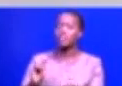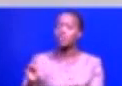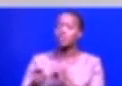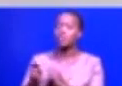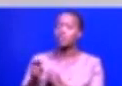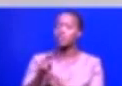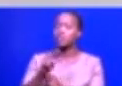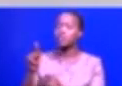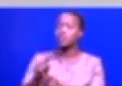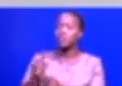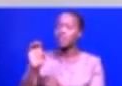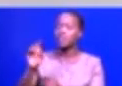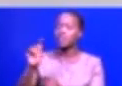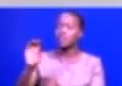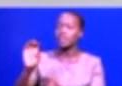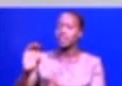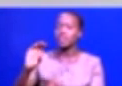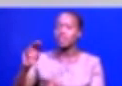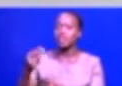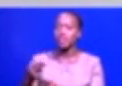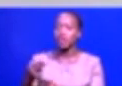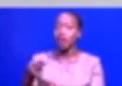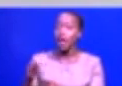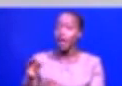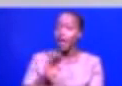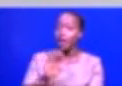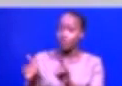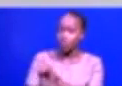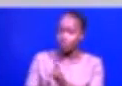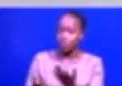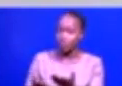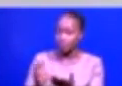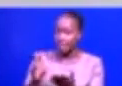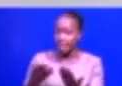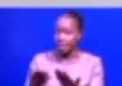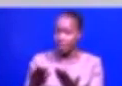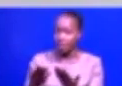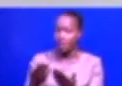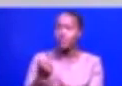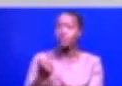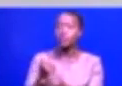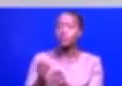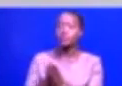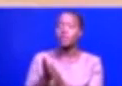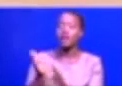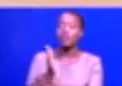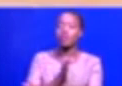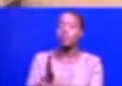that is Madina. Yes. And therefore, everybody will be out to see how she handles her former